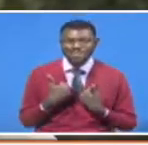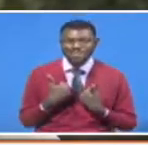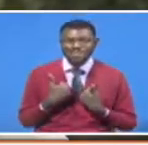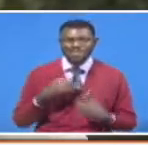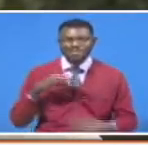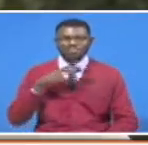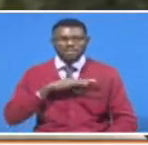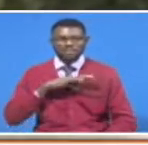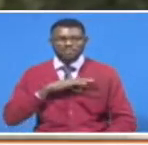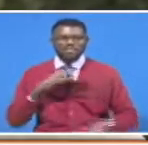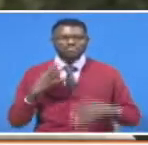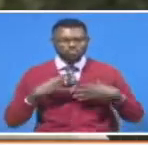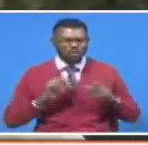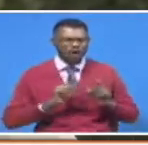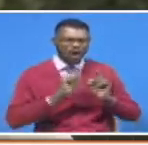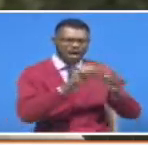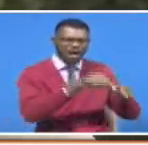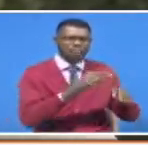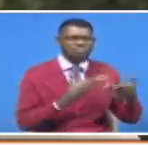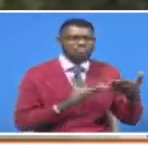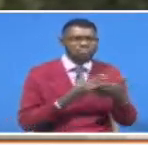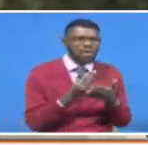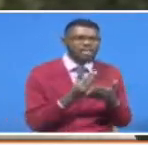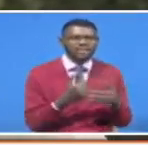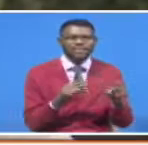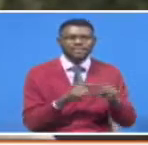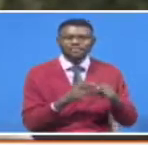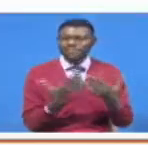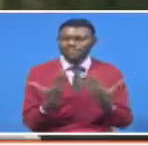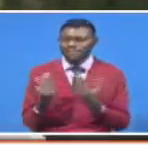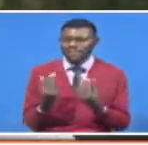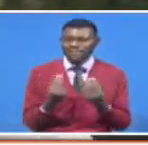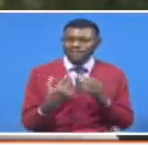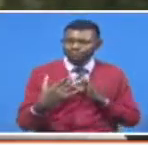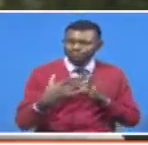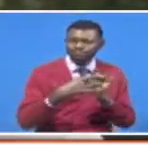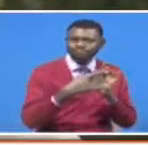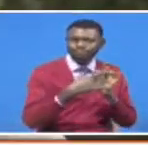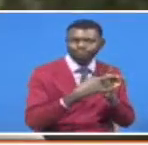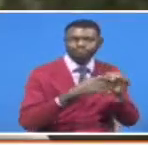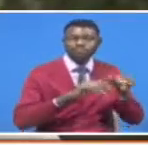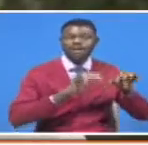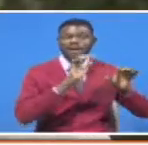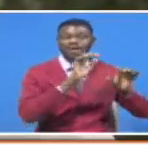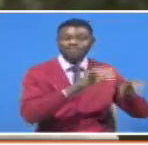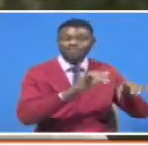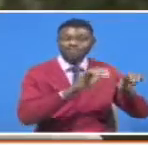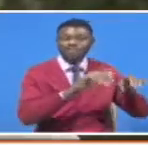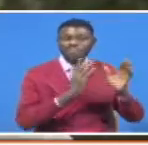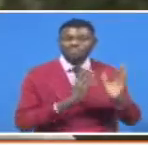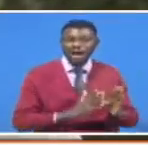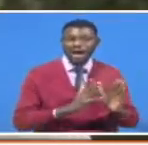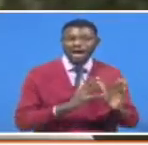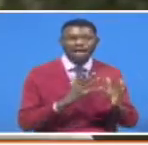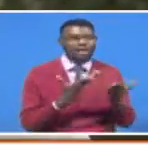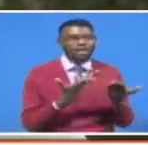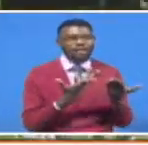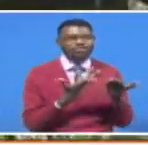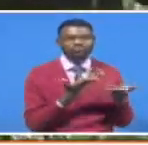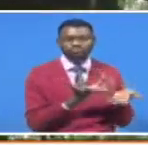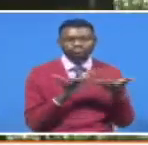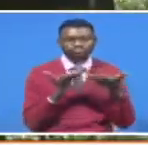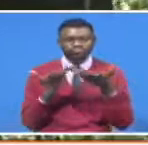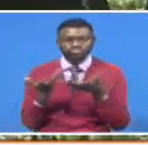and buy from them at much lower costs, and build a relationship so that farmers start producing for the market, not to